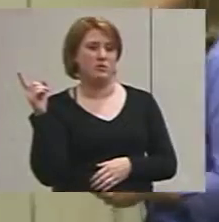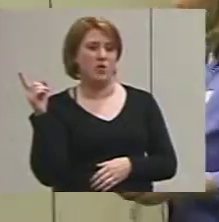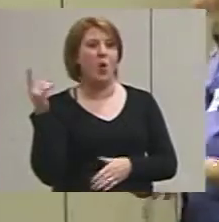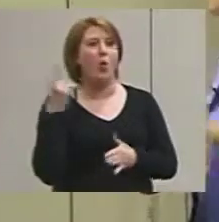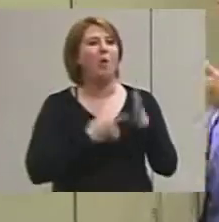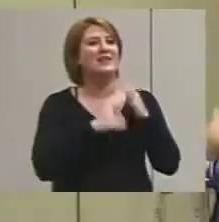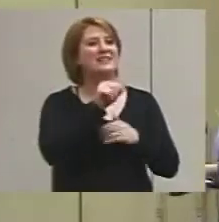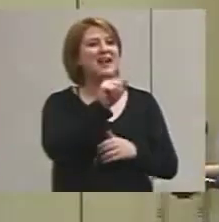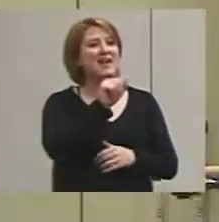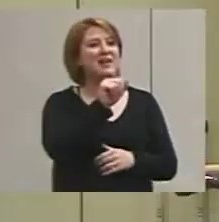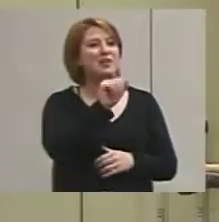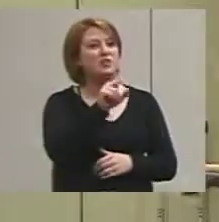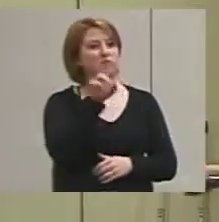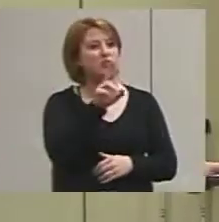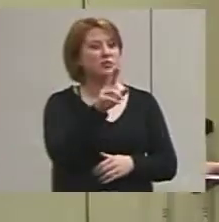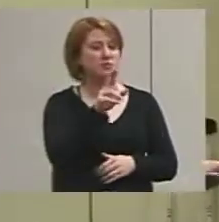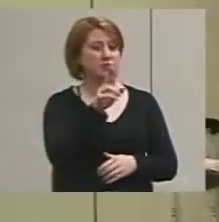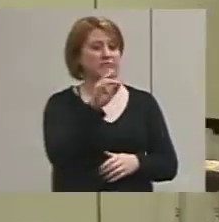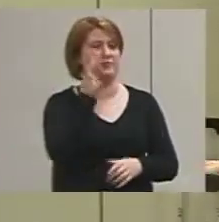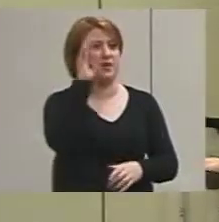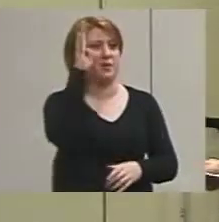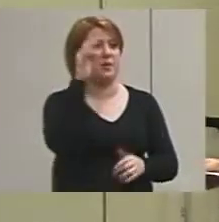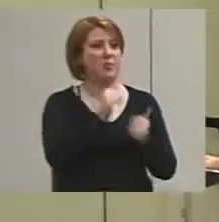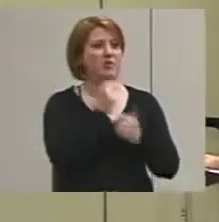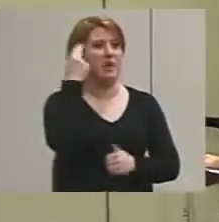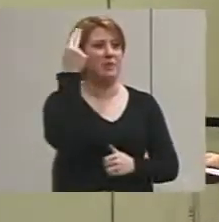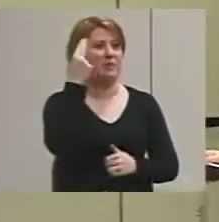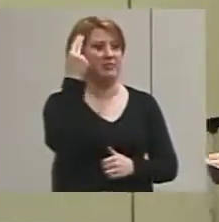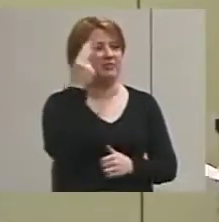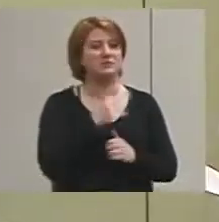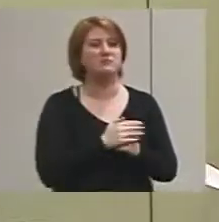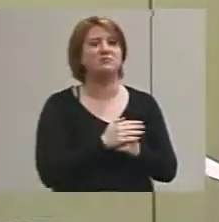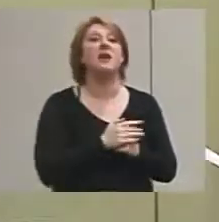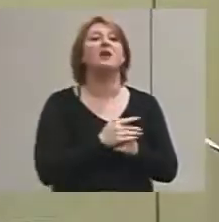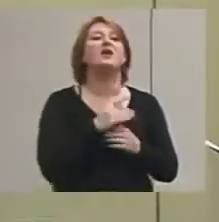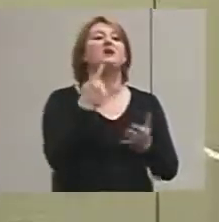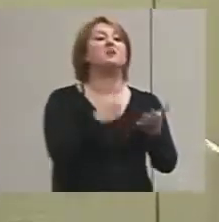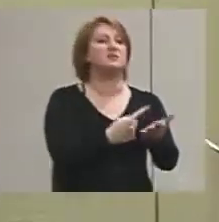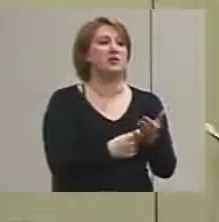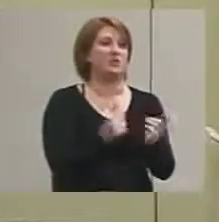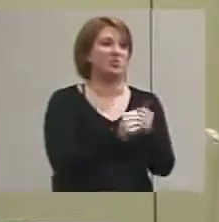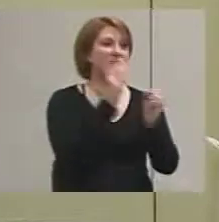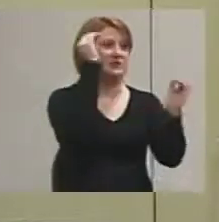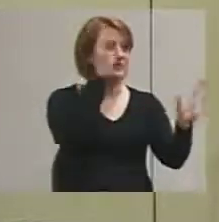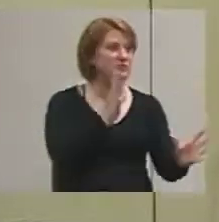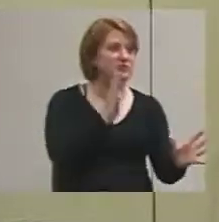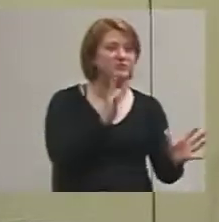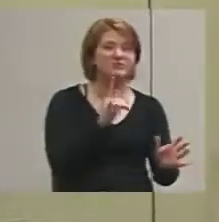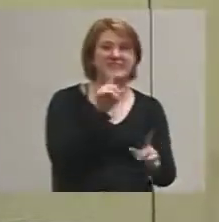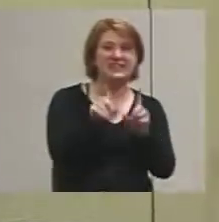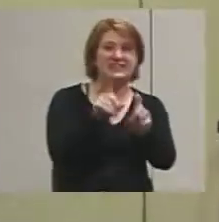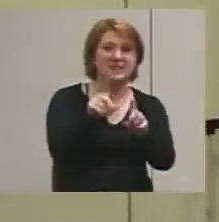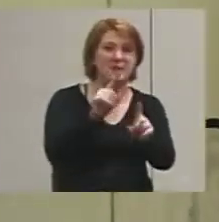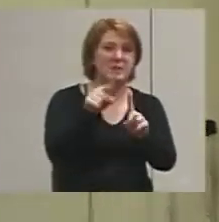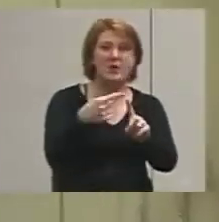first place? Discussion with the teachers, asking them what kinds of things happened before, but at the